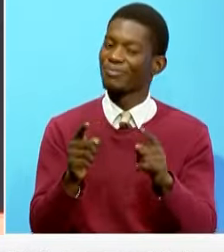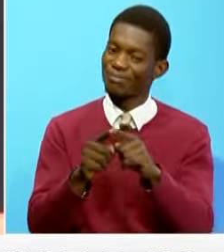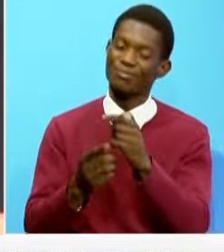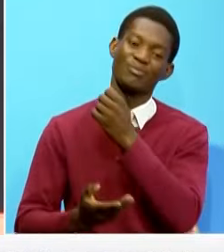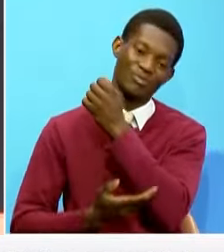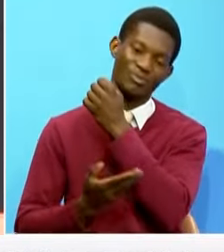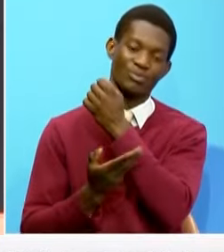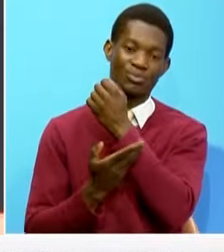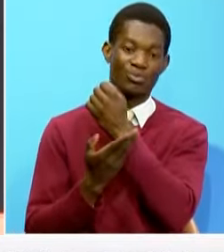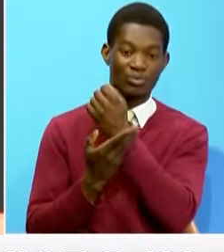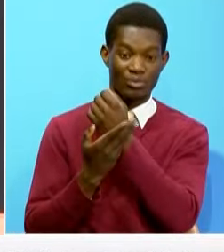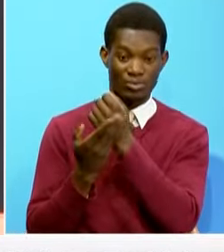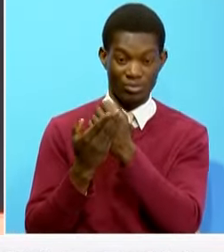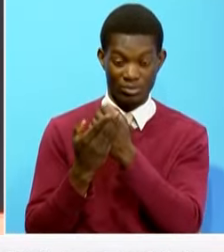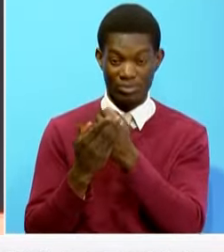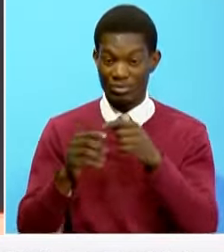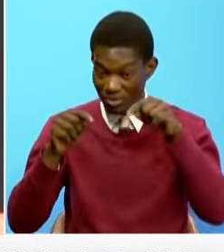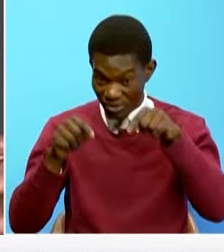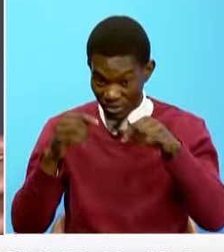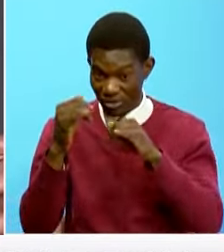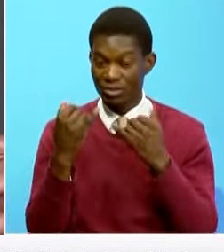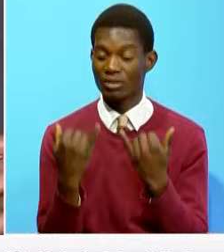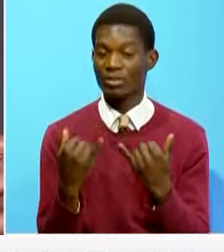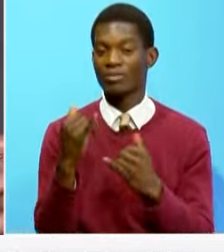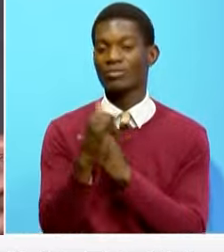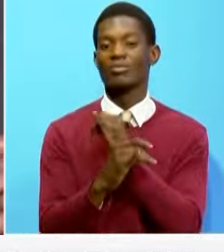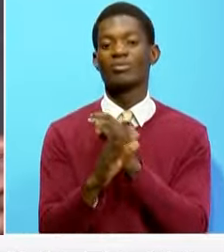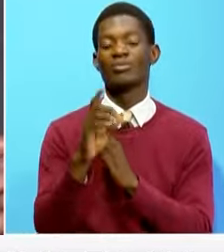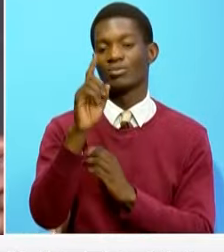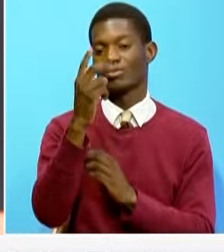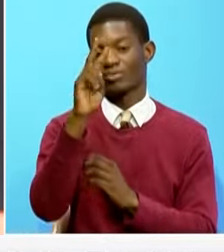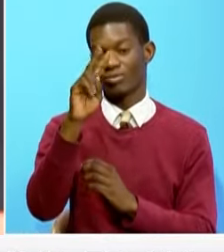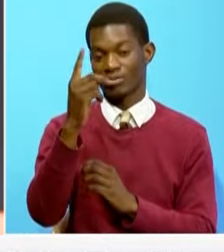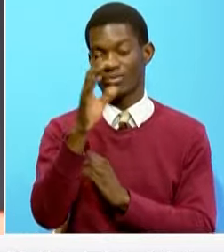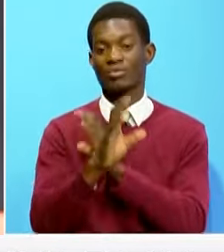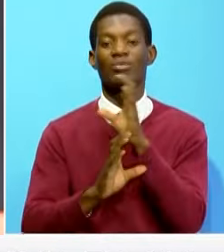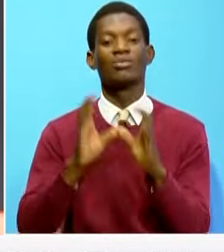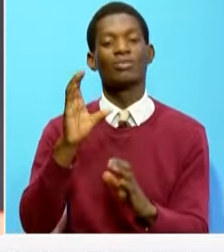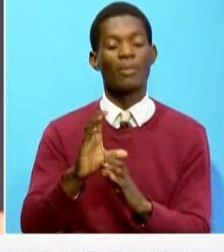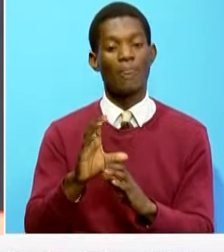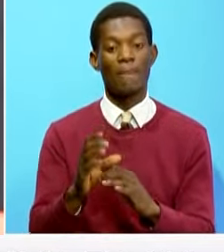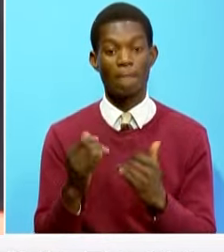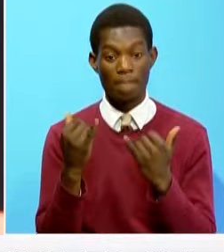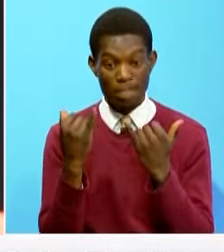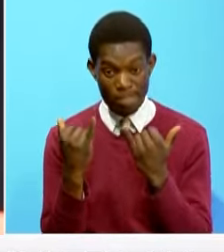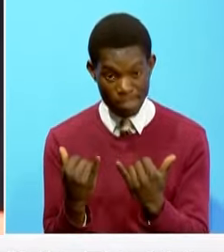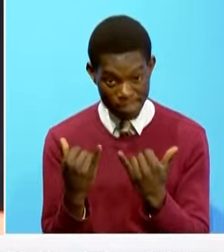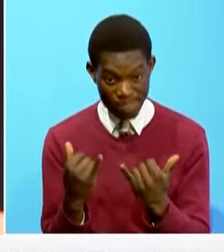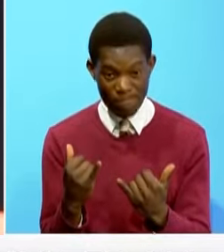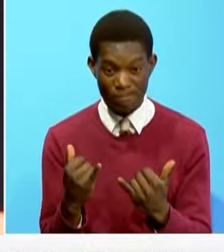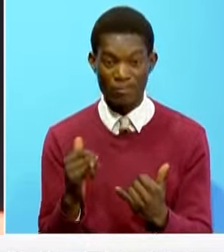especially in the 21st century. Progress has been made to reintroduce